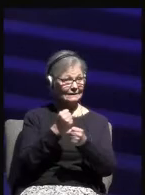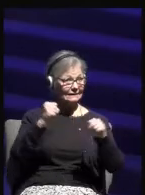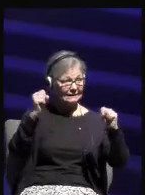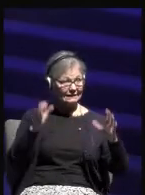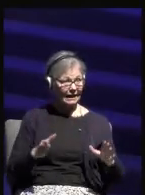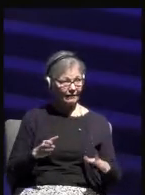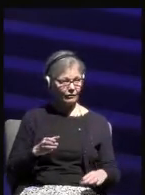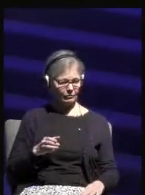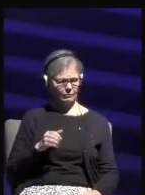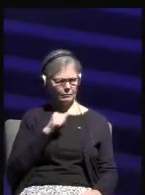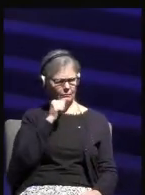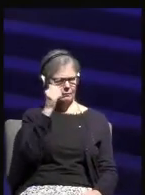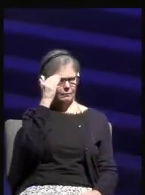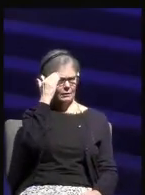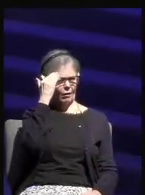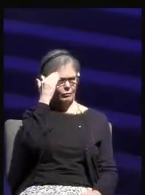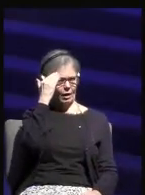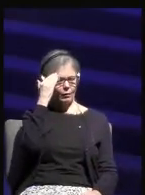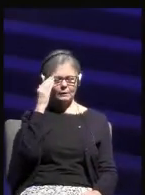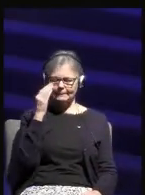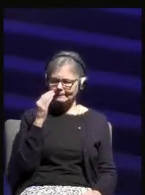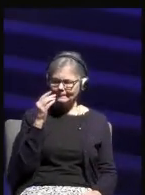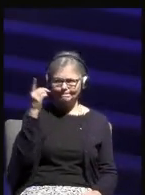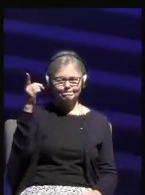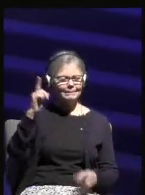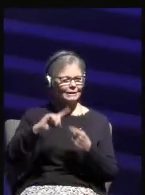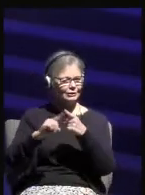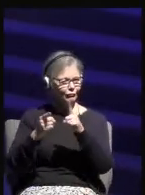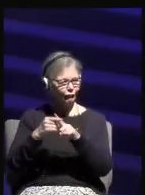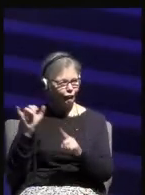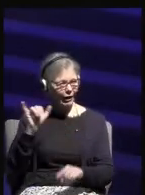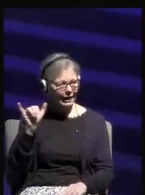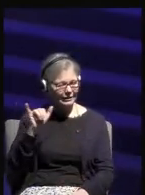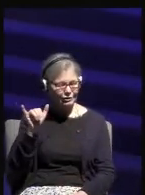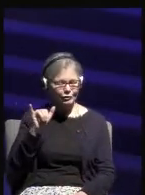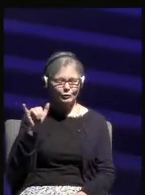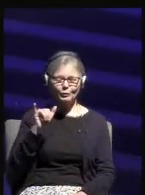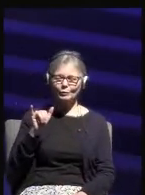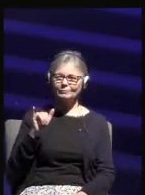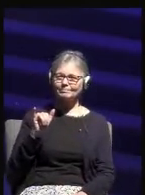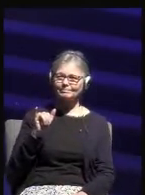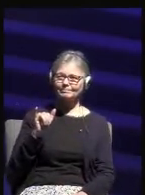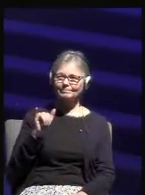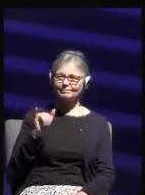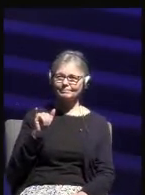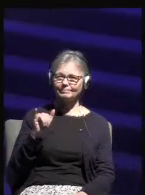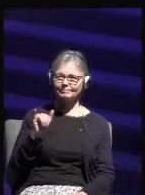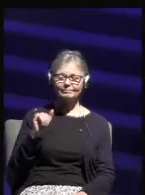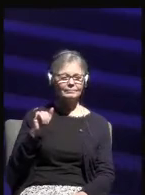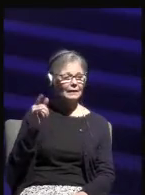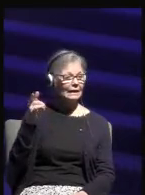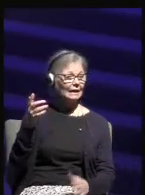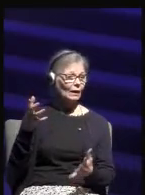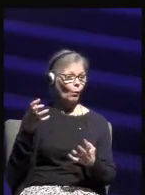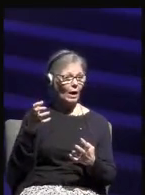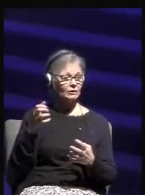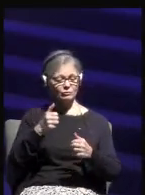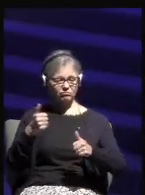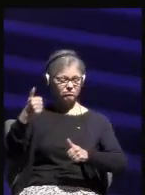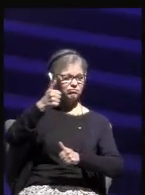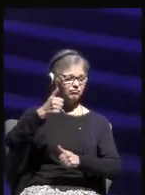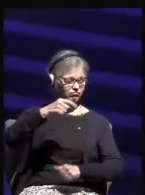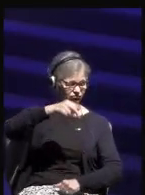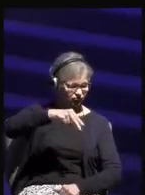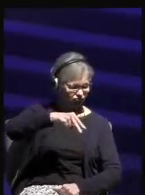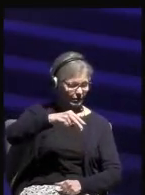you've never really understood Him as a friend. And He wants to be a friend. He doesn't want to just lord over you. He wants